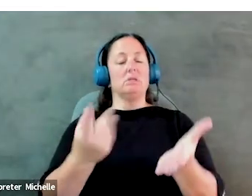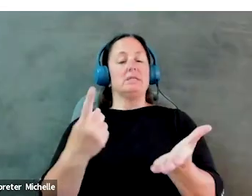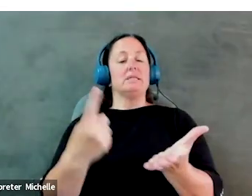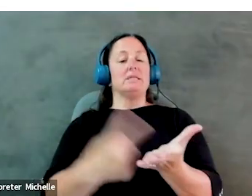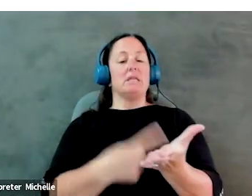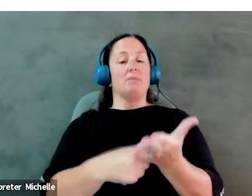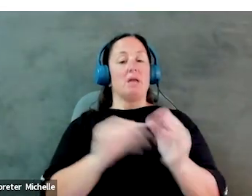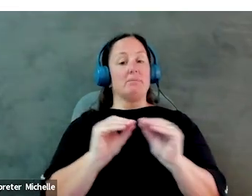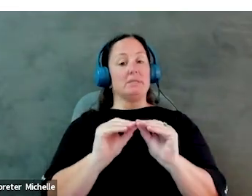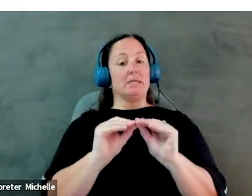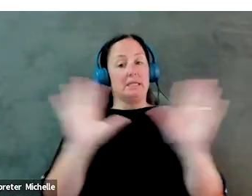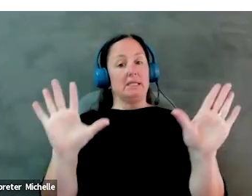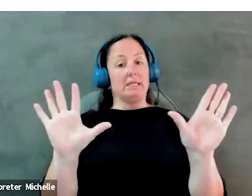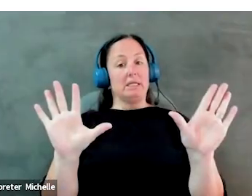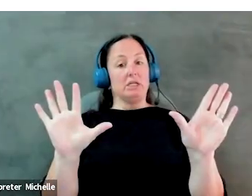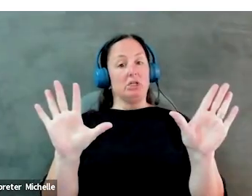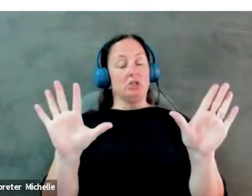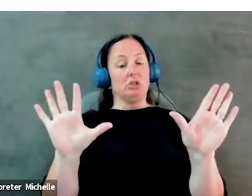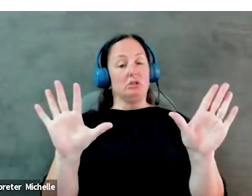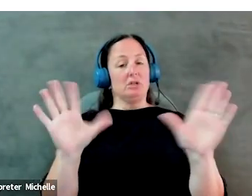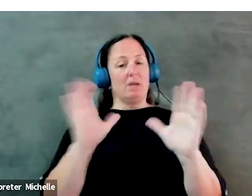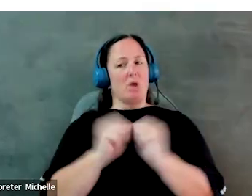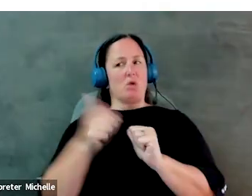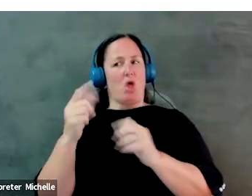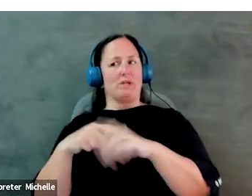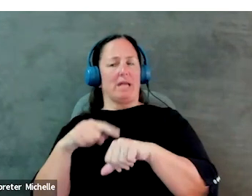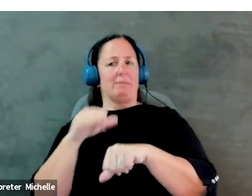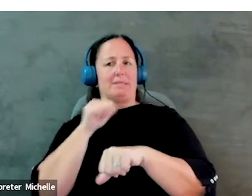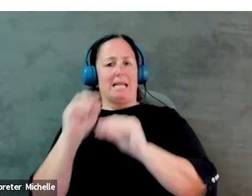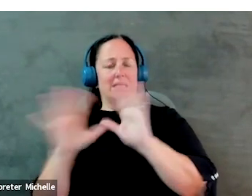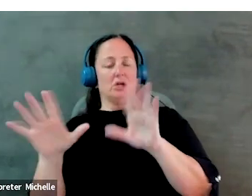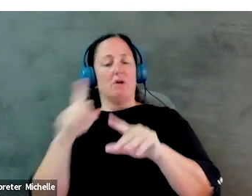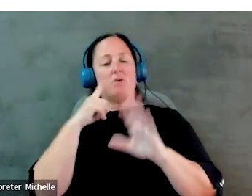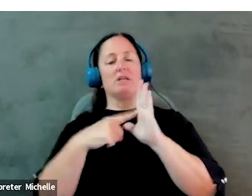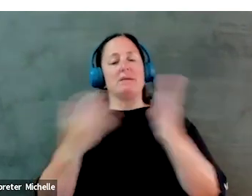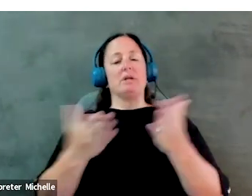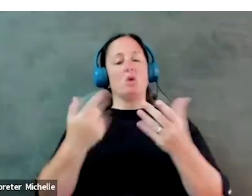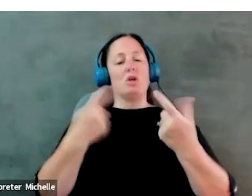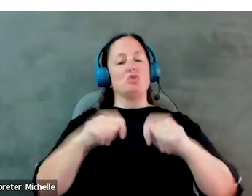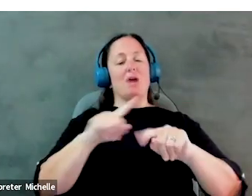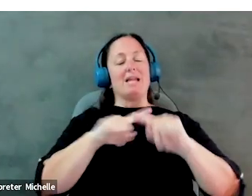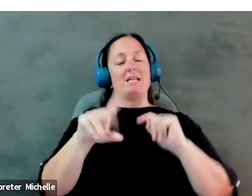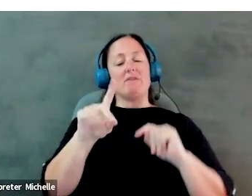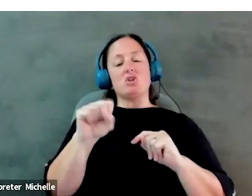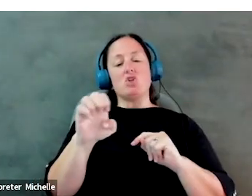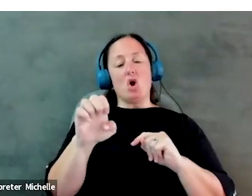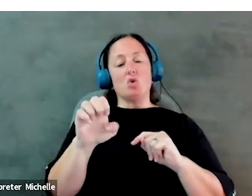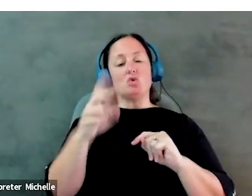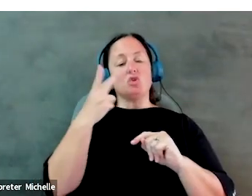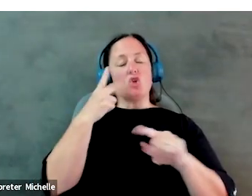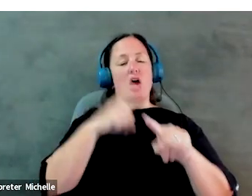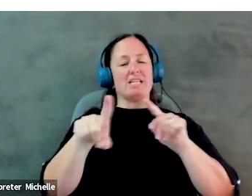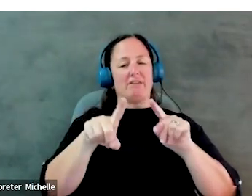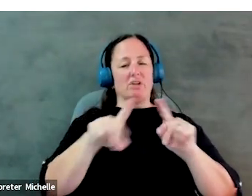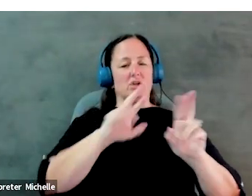And sometimes it was clearer than in other cases. For example, here we tried with different doses and saw